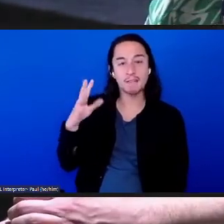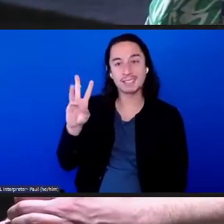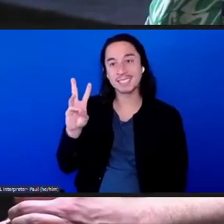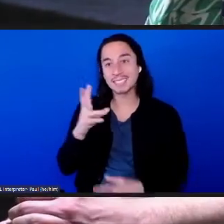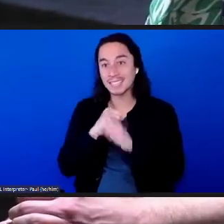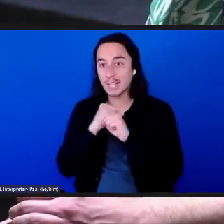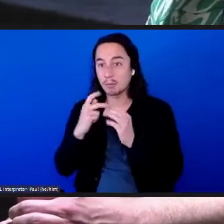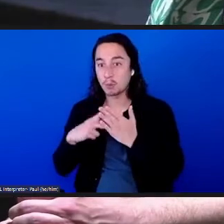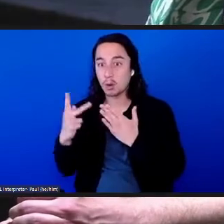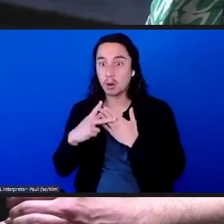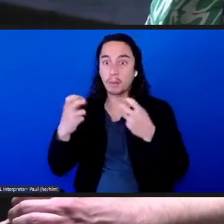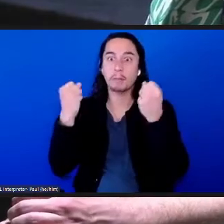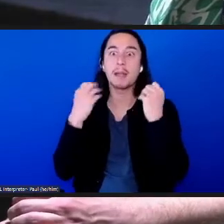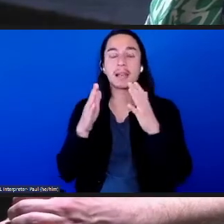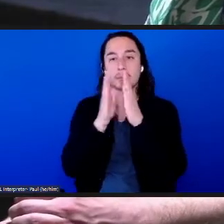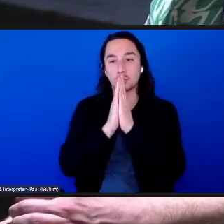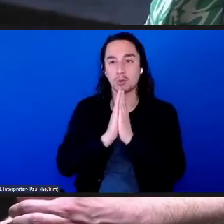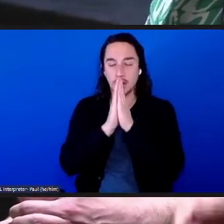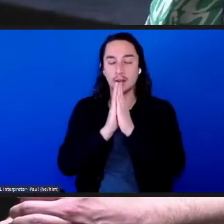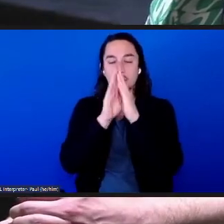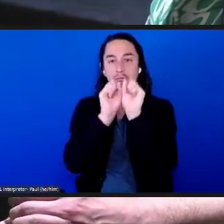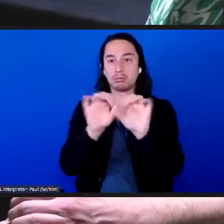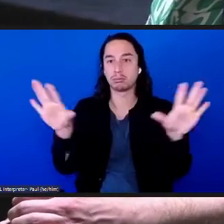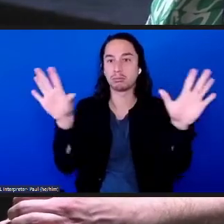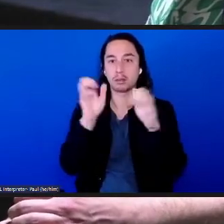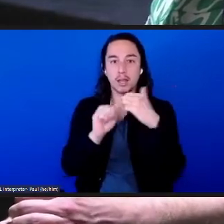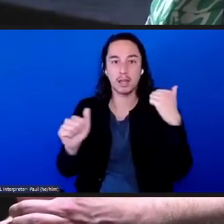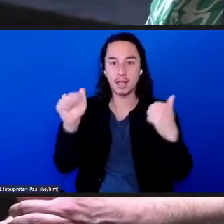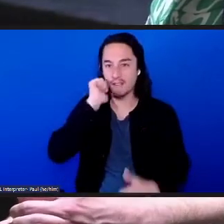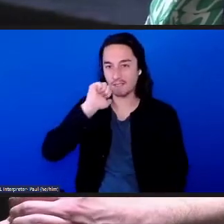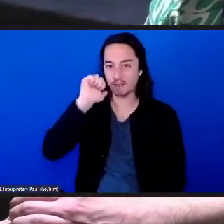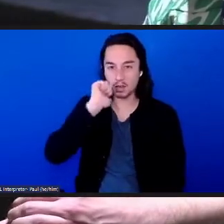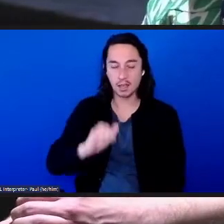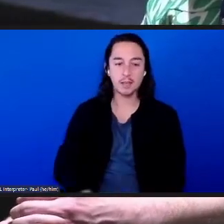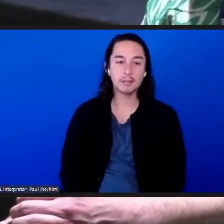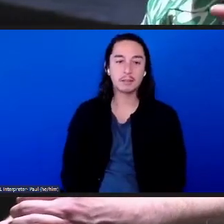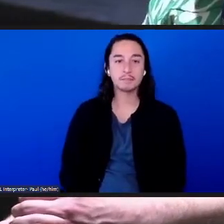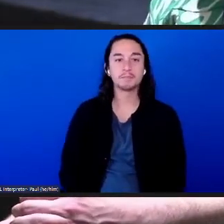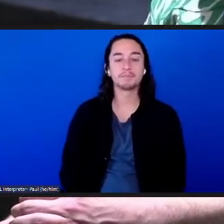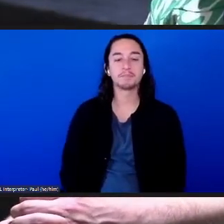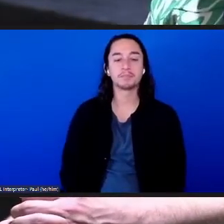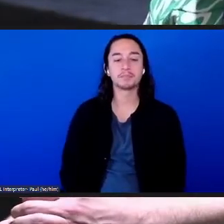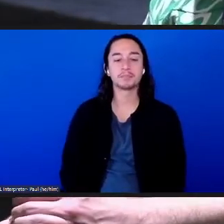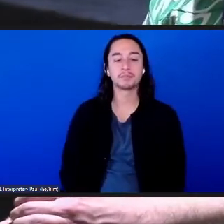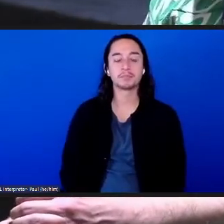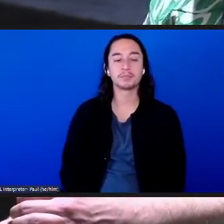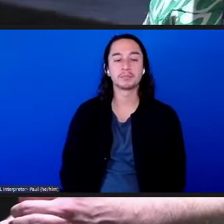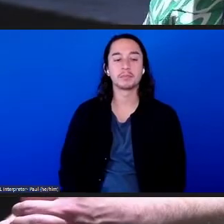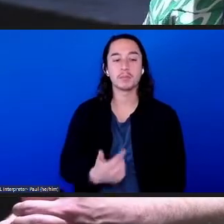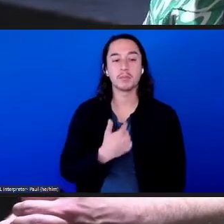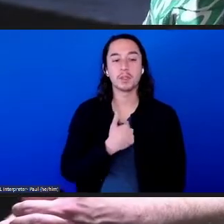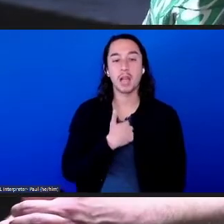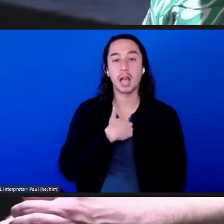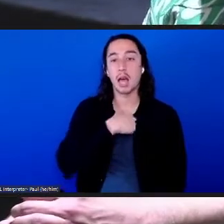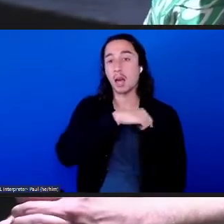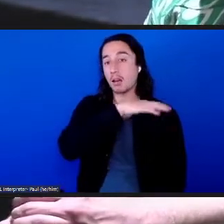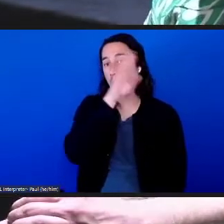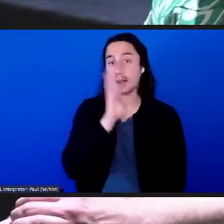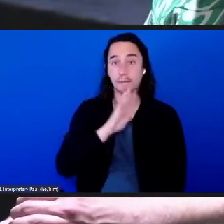go out every single day. Now, I'll never forget this, and I know I'm going on a little bit of a rant,